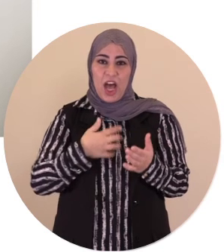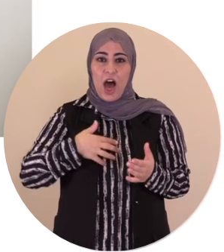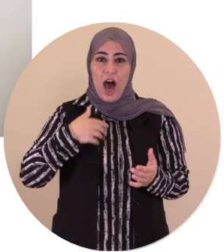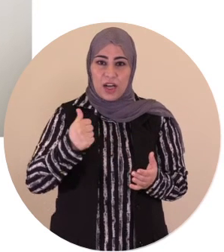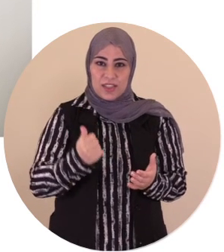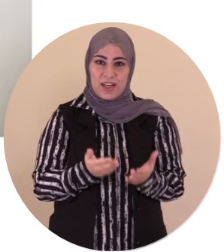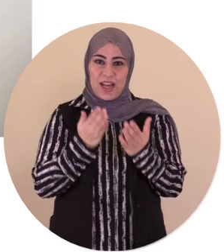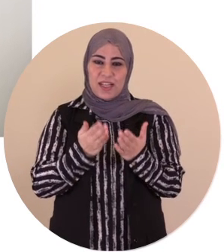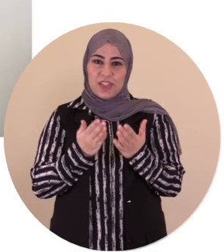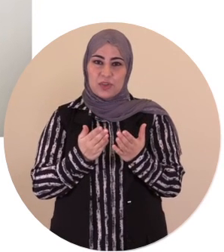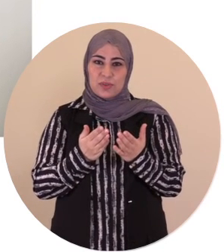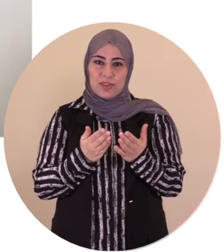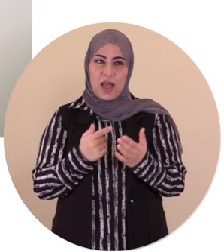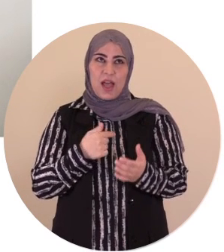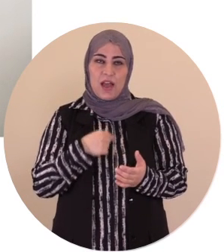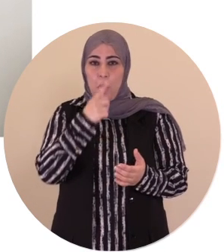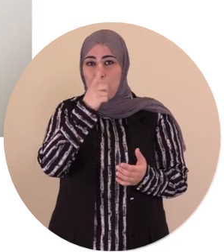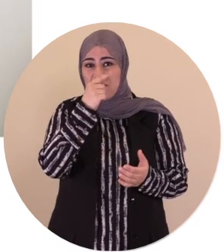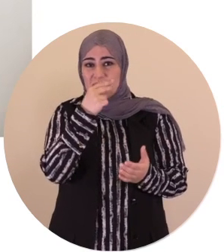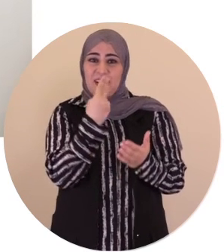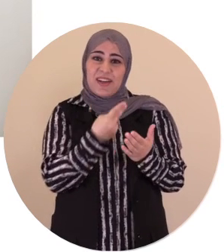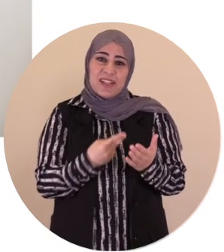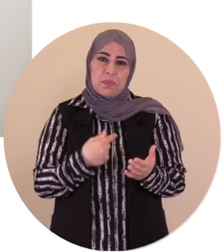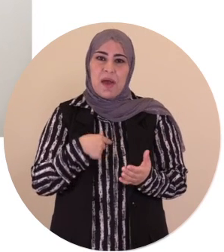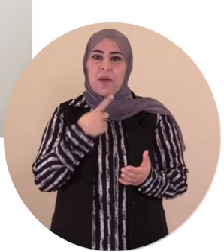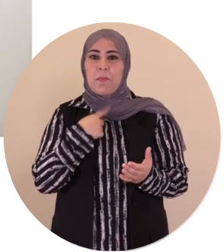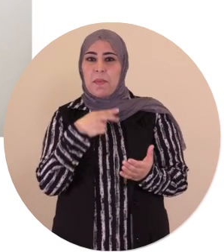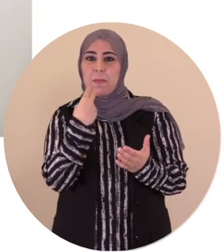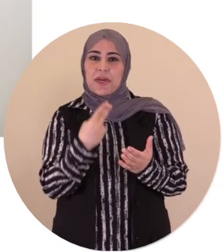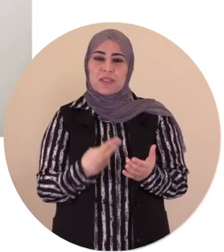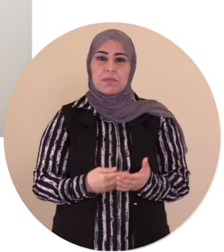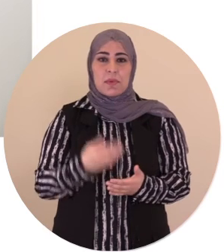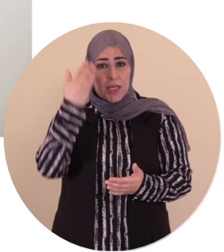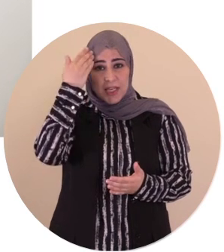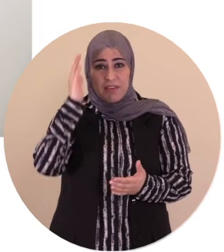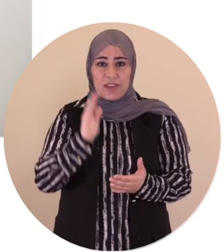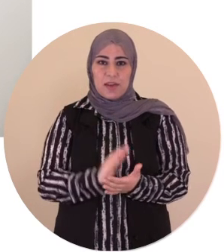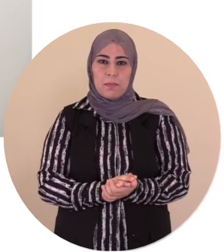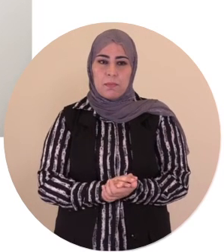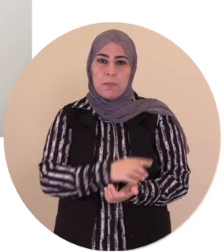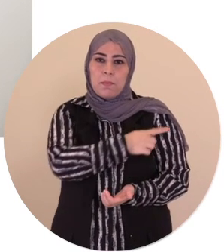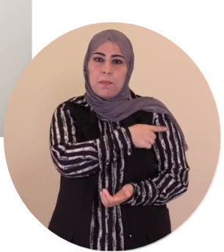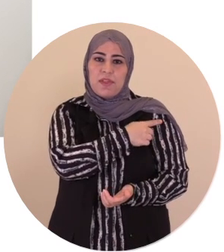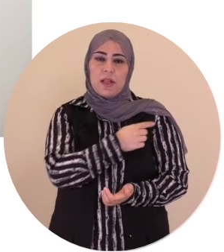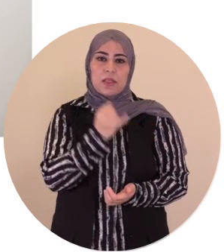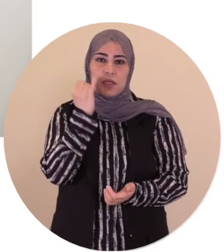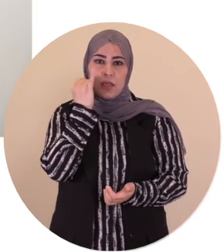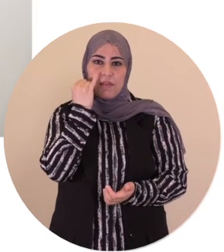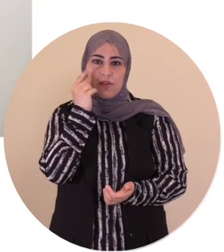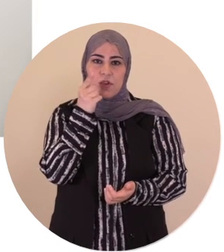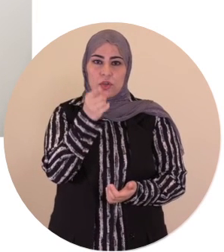art is really important. I prefer studying art. You can be persuasive by saying, if you study art, you will